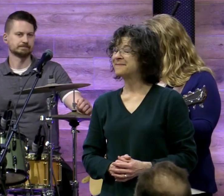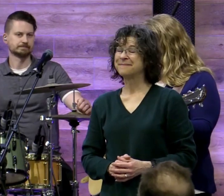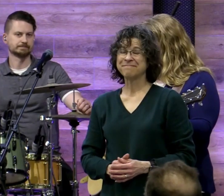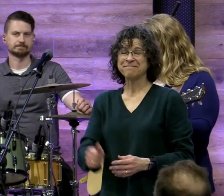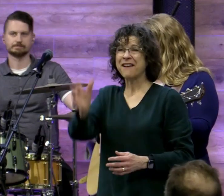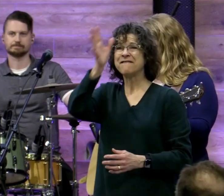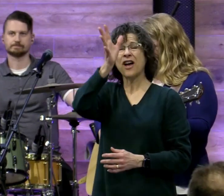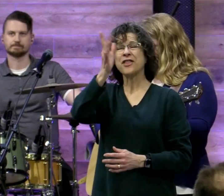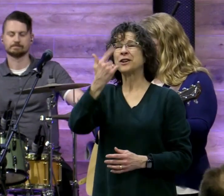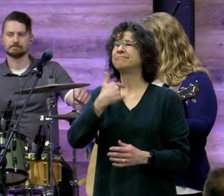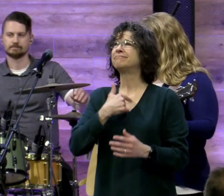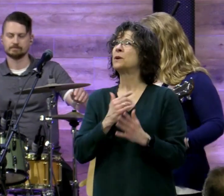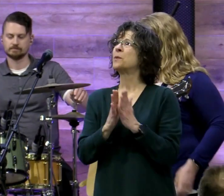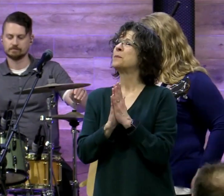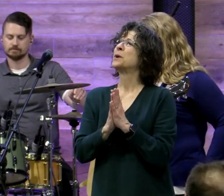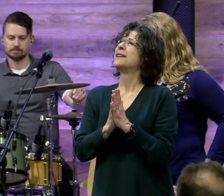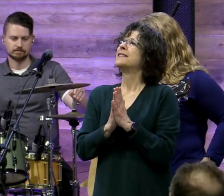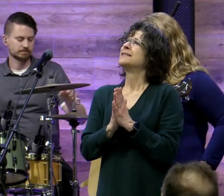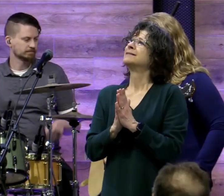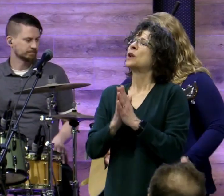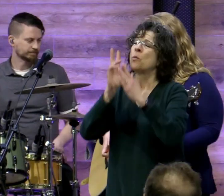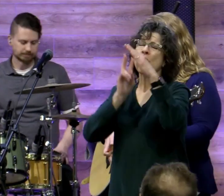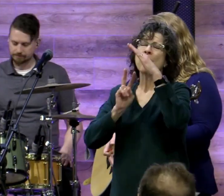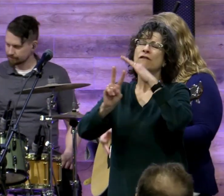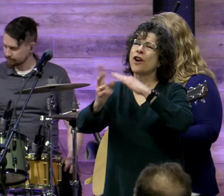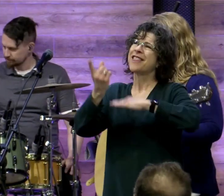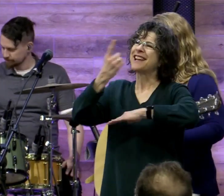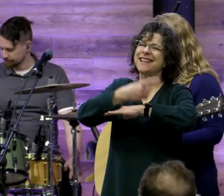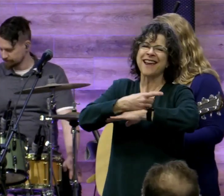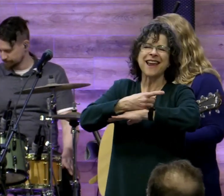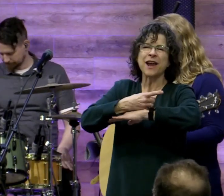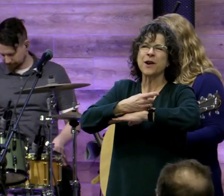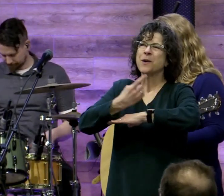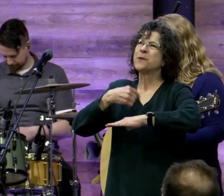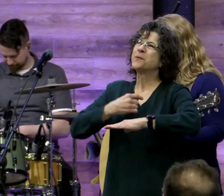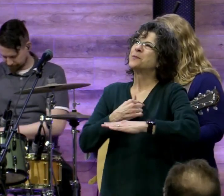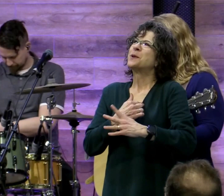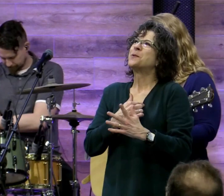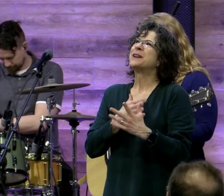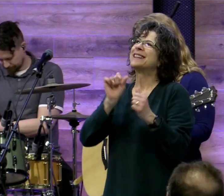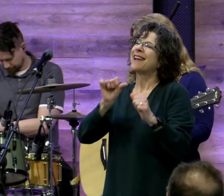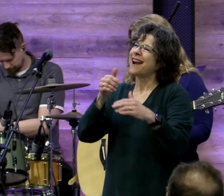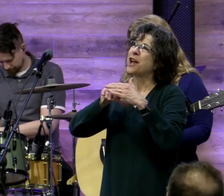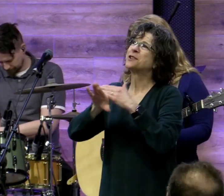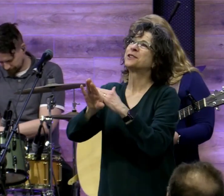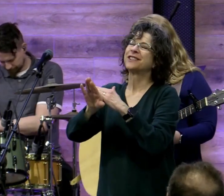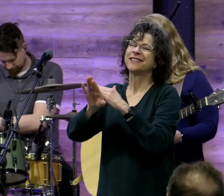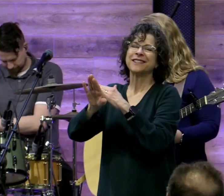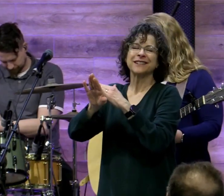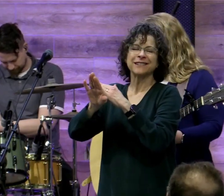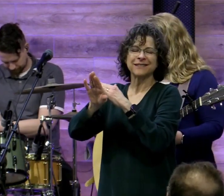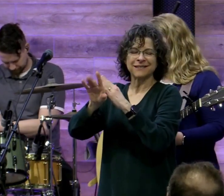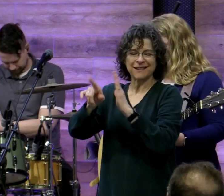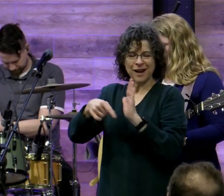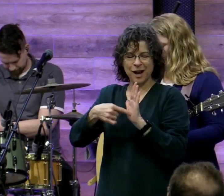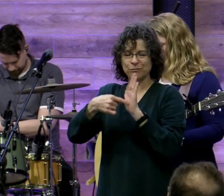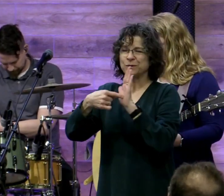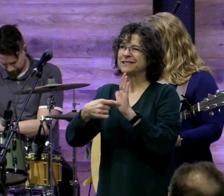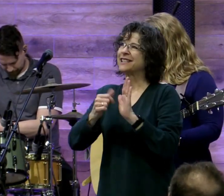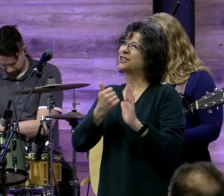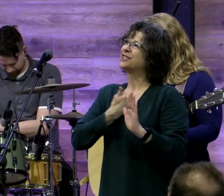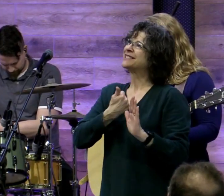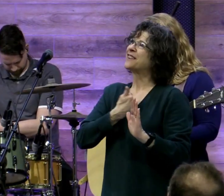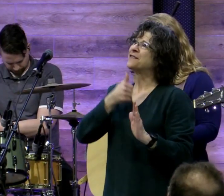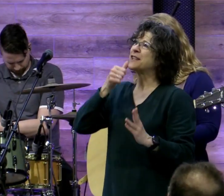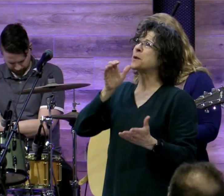Father, we look forward to the day when we'll be entered in and presented as a bride